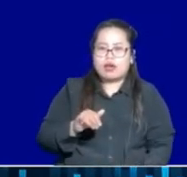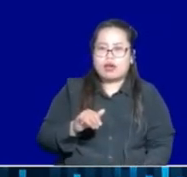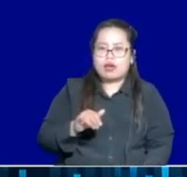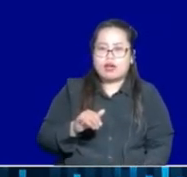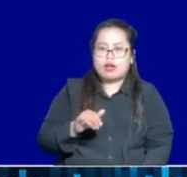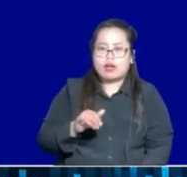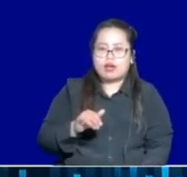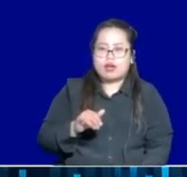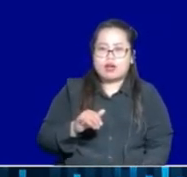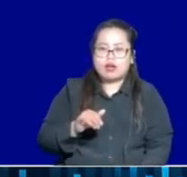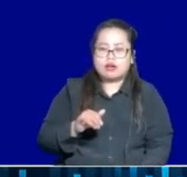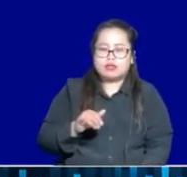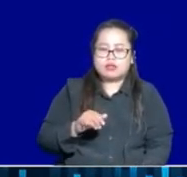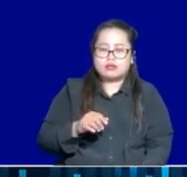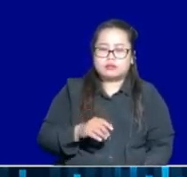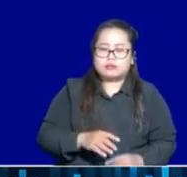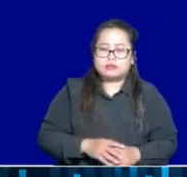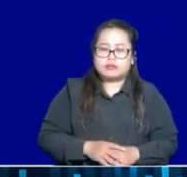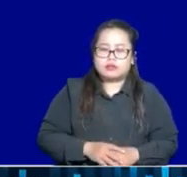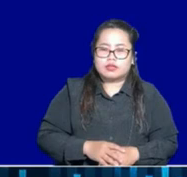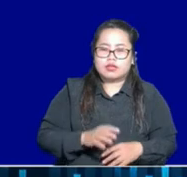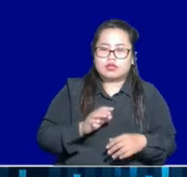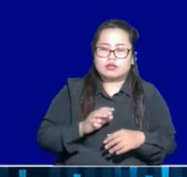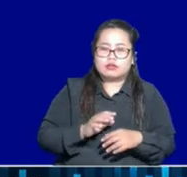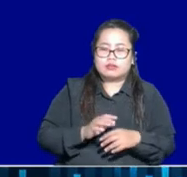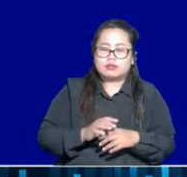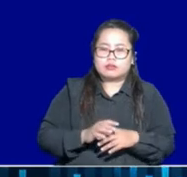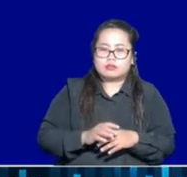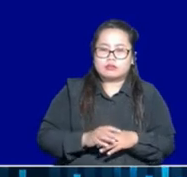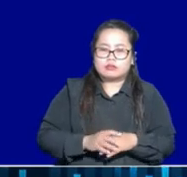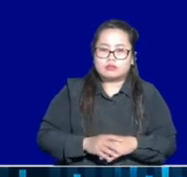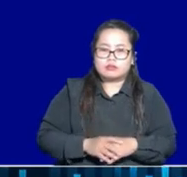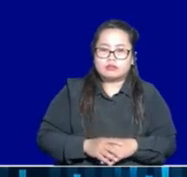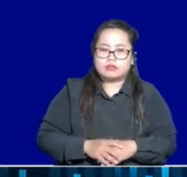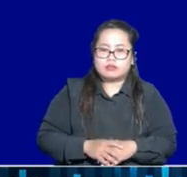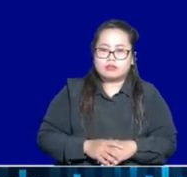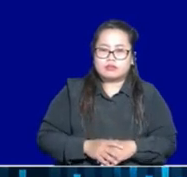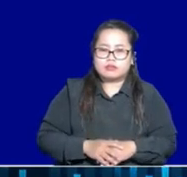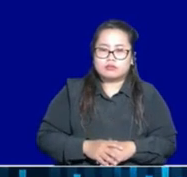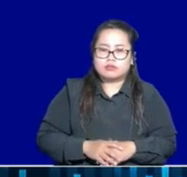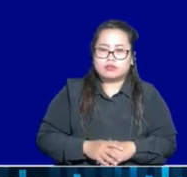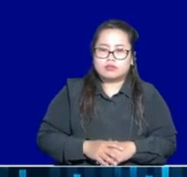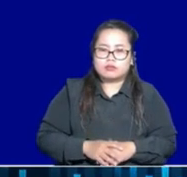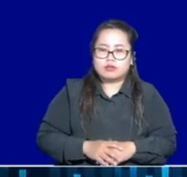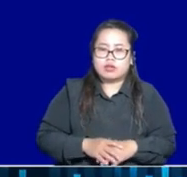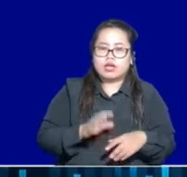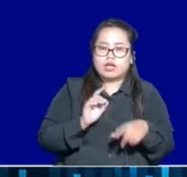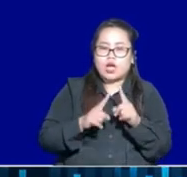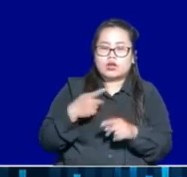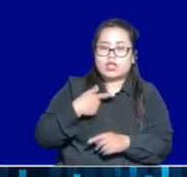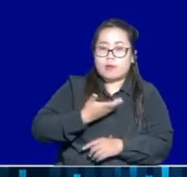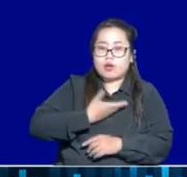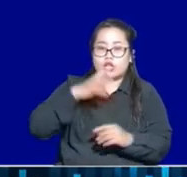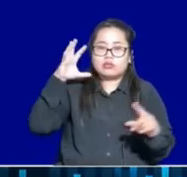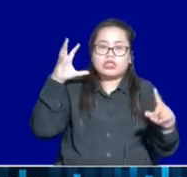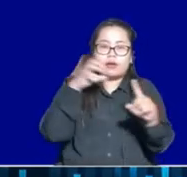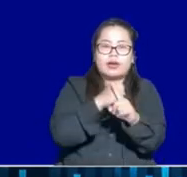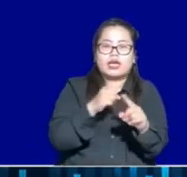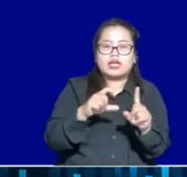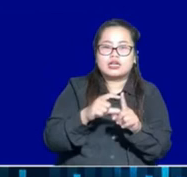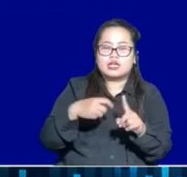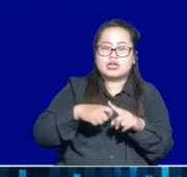a decarbonization, there has to be an electrification boom, and there'll have to be a mining boom that accompanies.